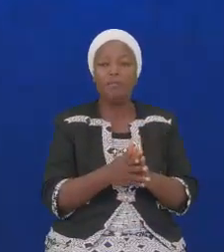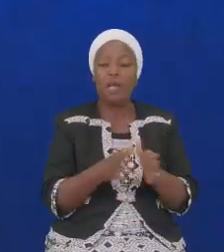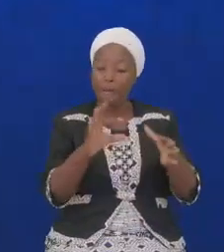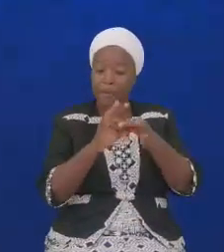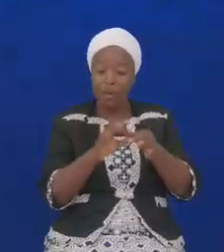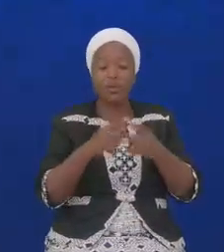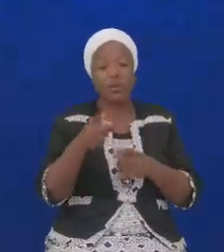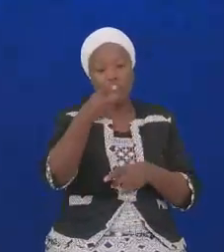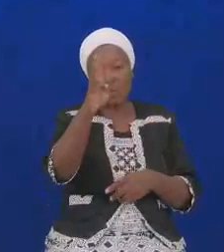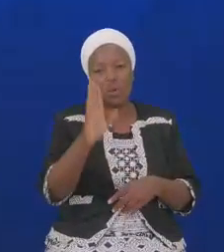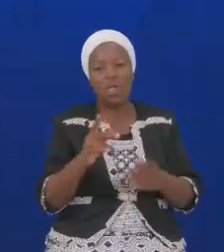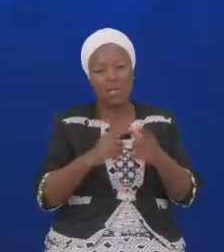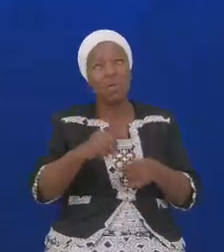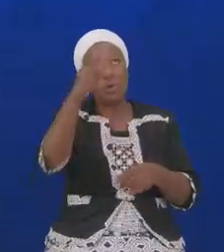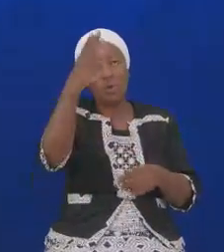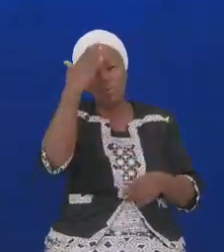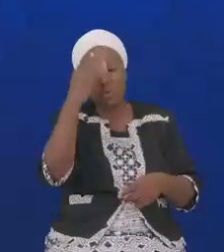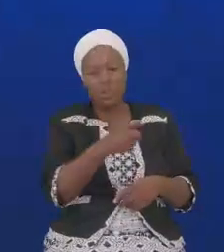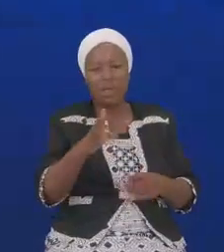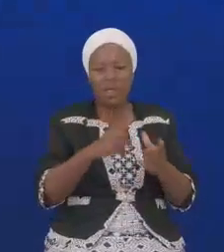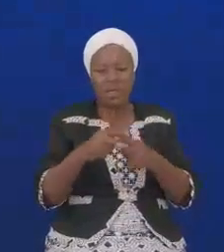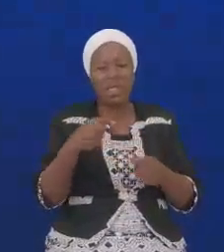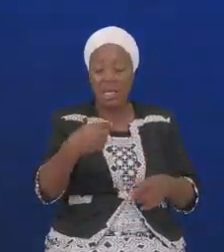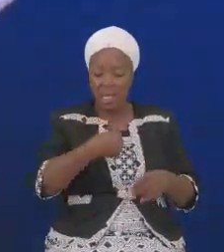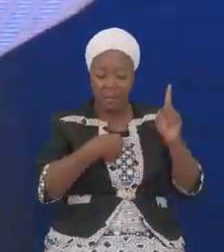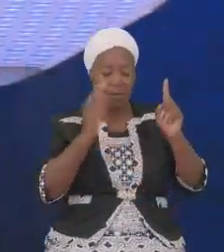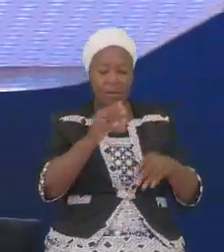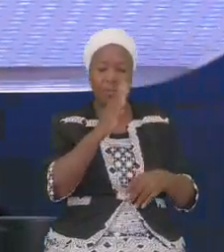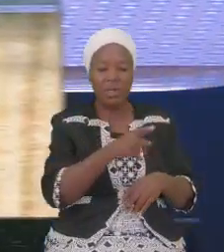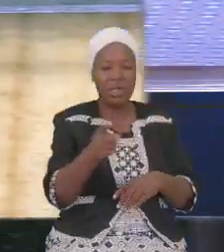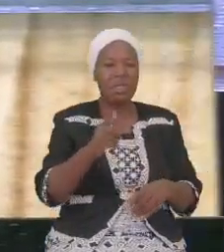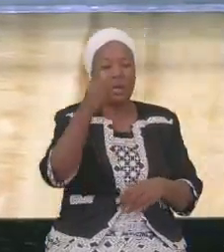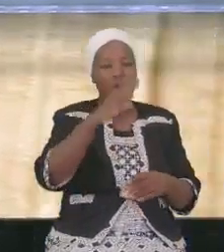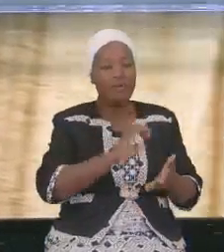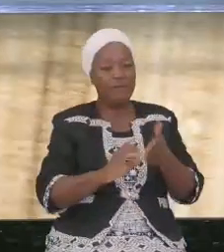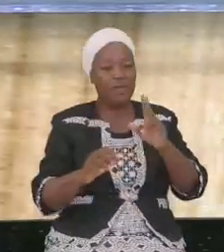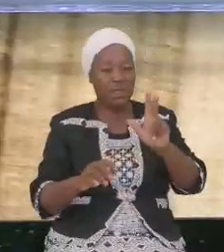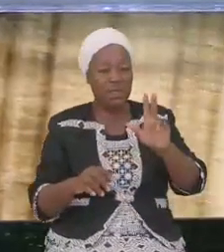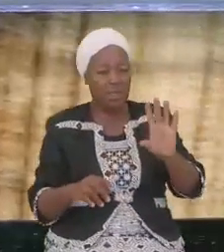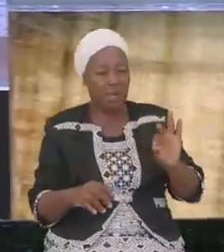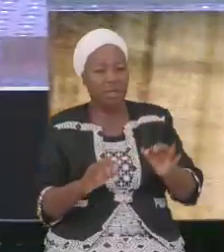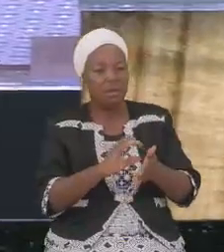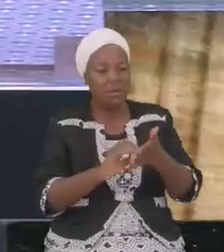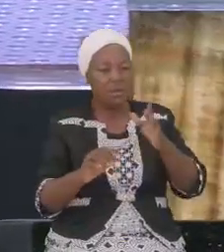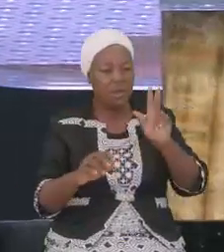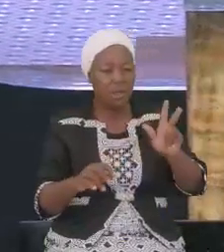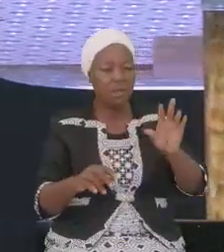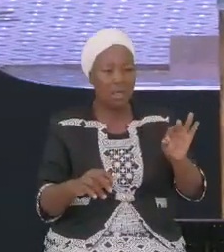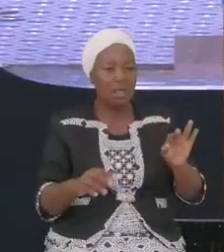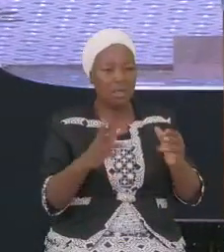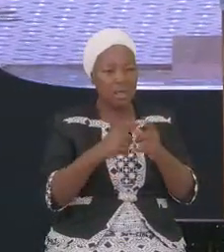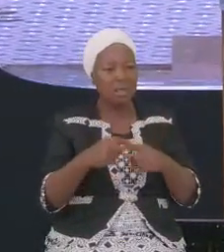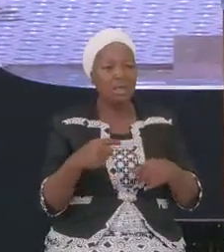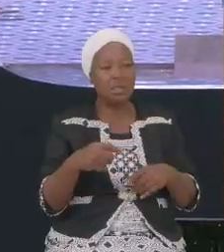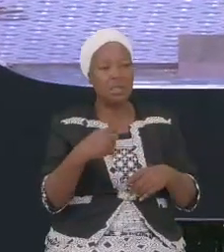he says, I will be their God. Look at verse 39. In verse 39, it says, and I will